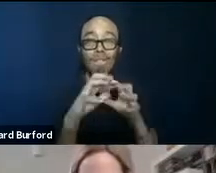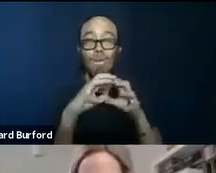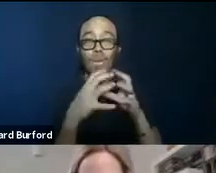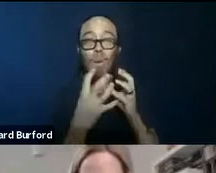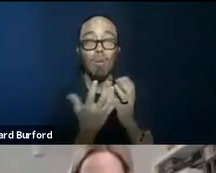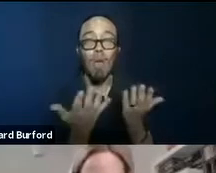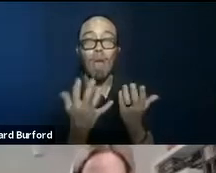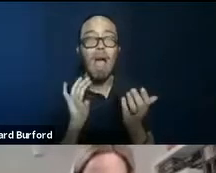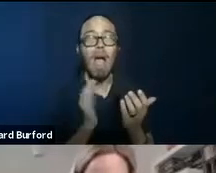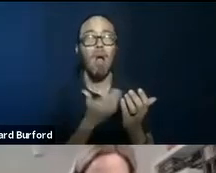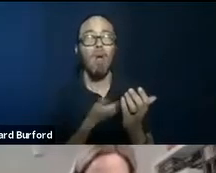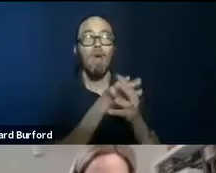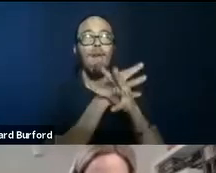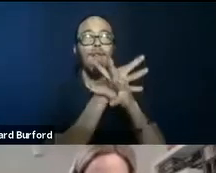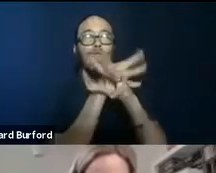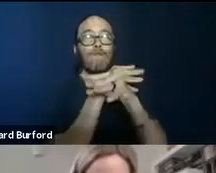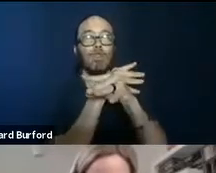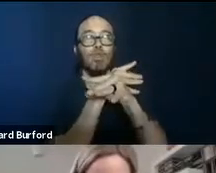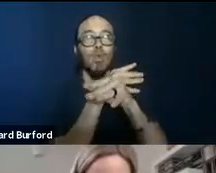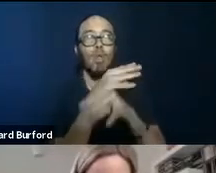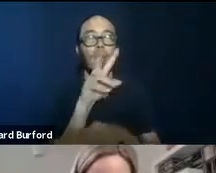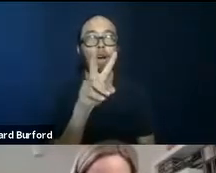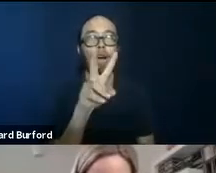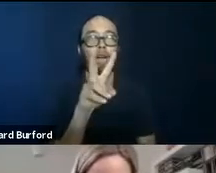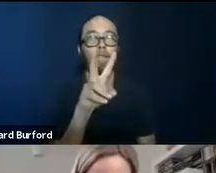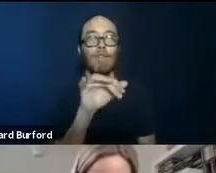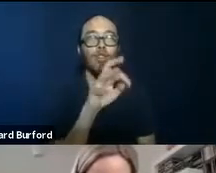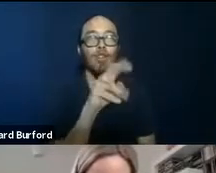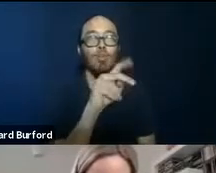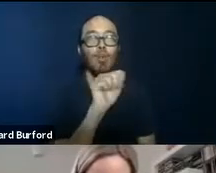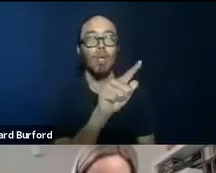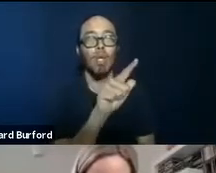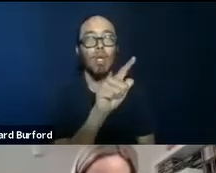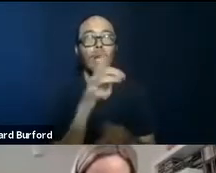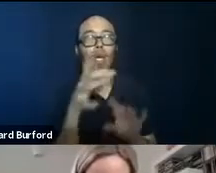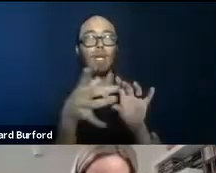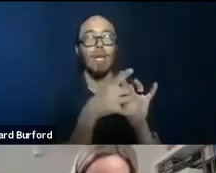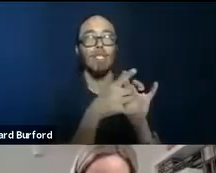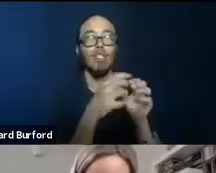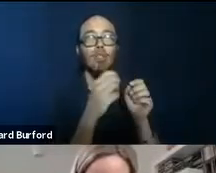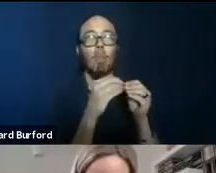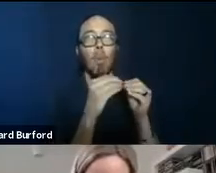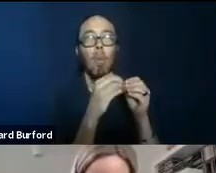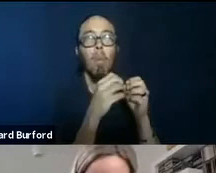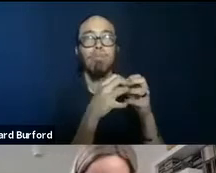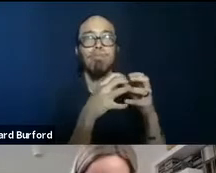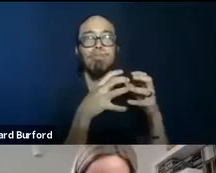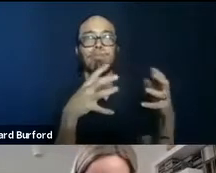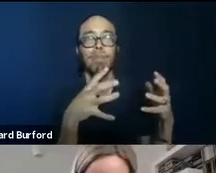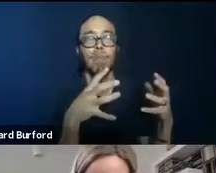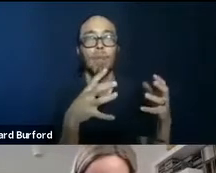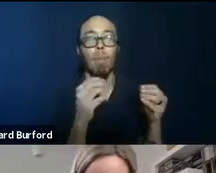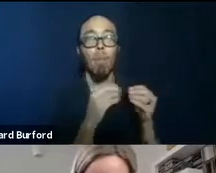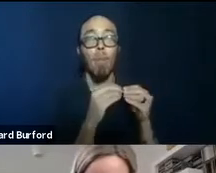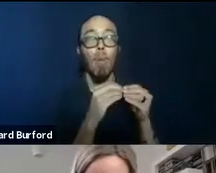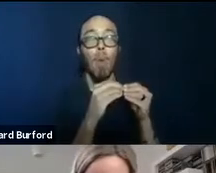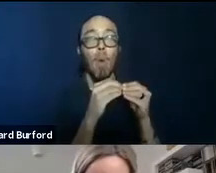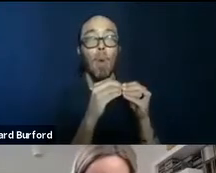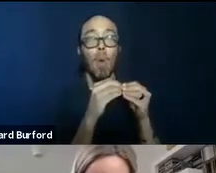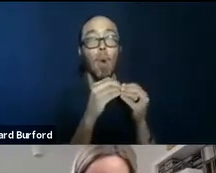virtual connections are expanding. They're growing stronger, and in some ways they're even more intimate.